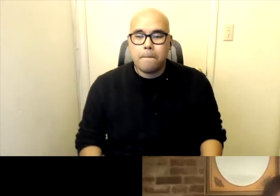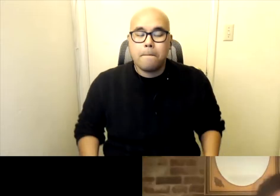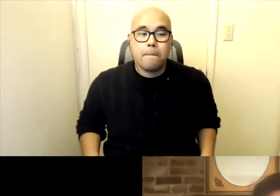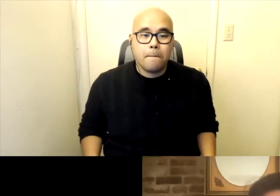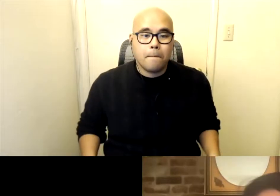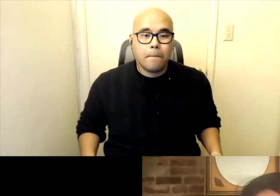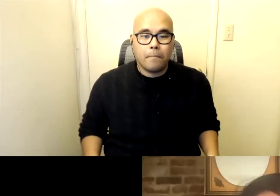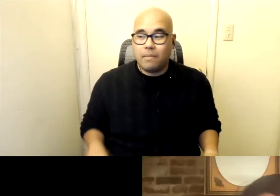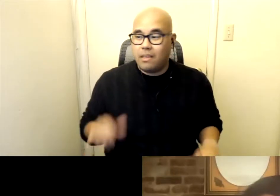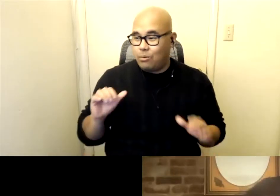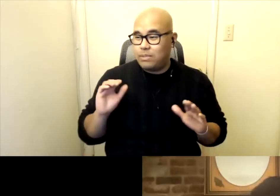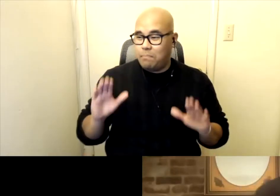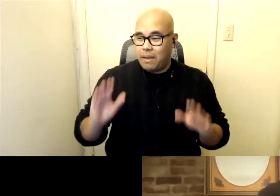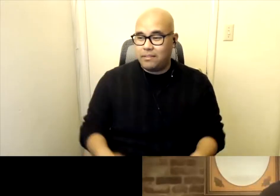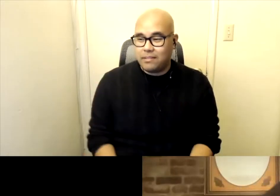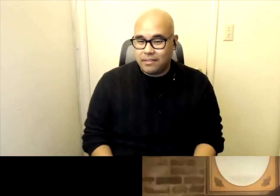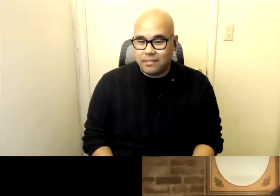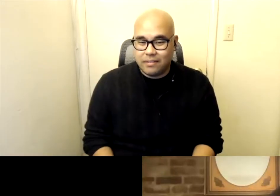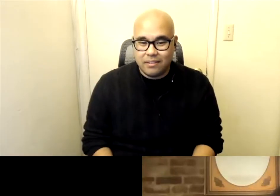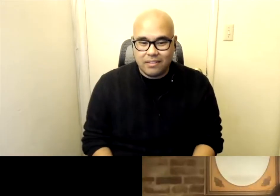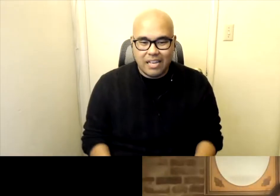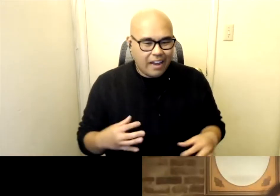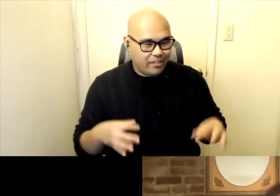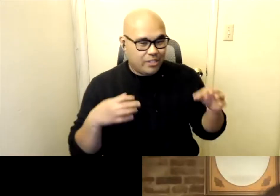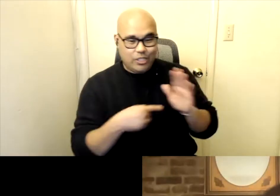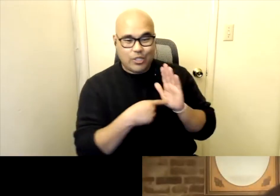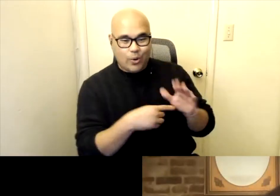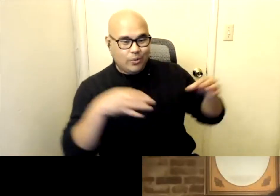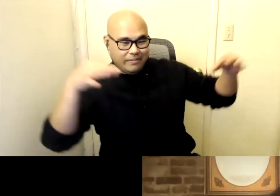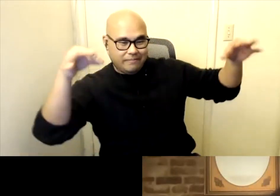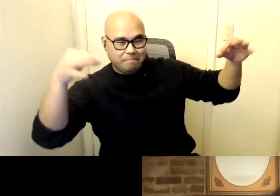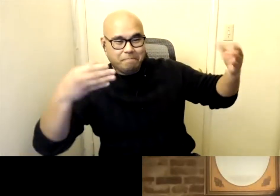That was I have to amazing. hold Yes. this up. Look.